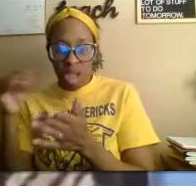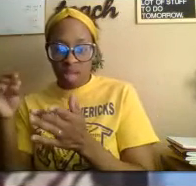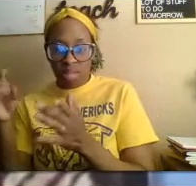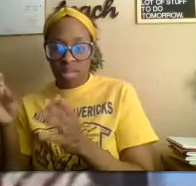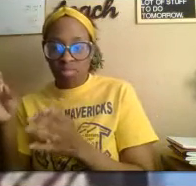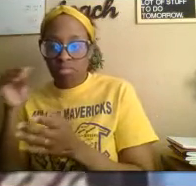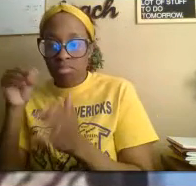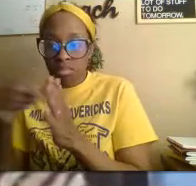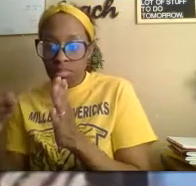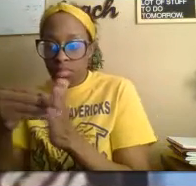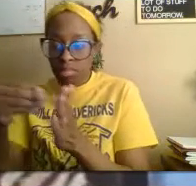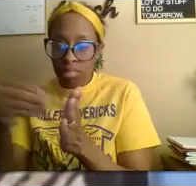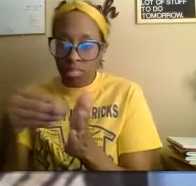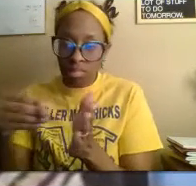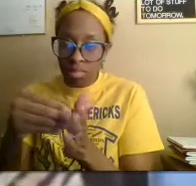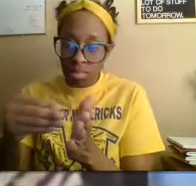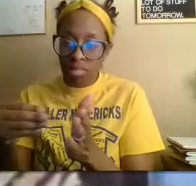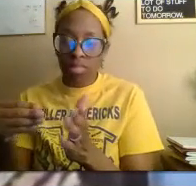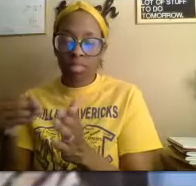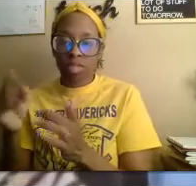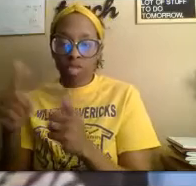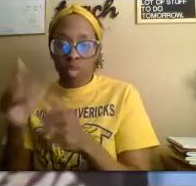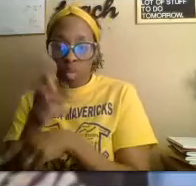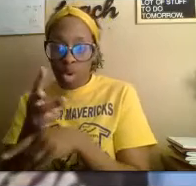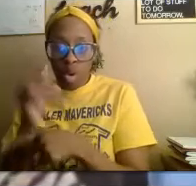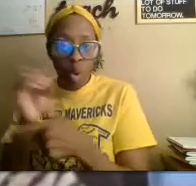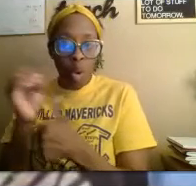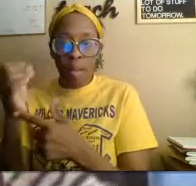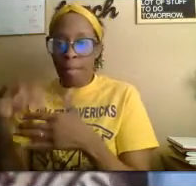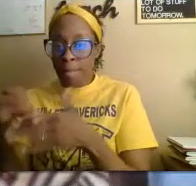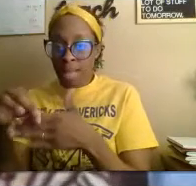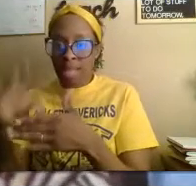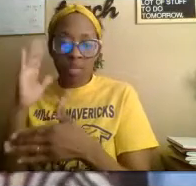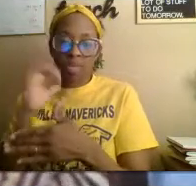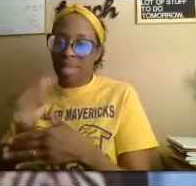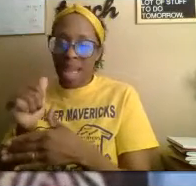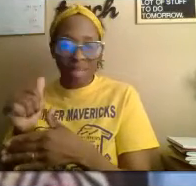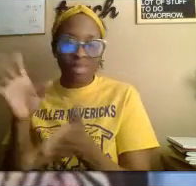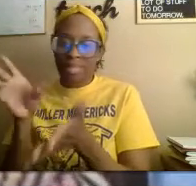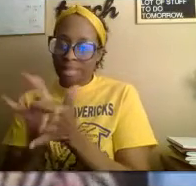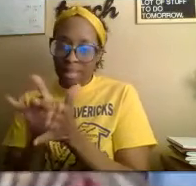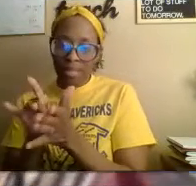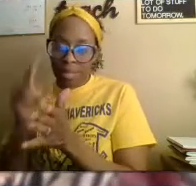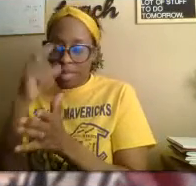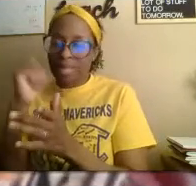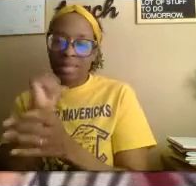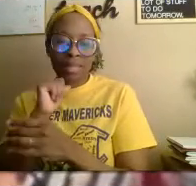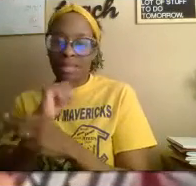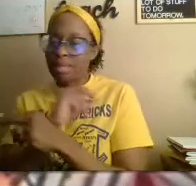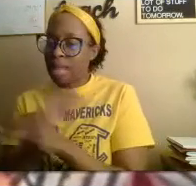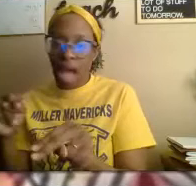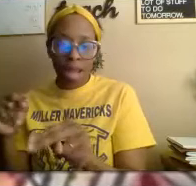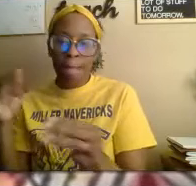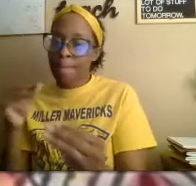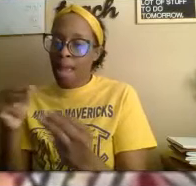going to stick because that wood or plastic is non-magnetic. Okay, so that is also a property of